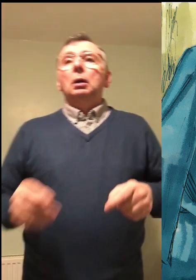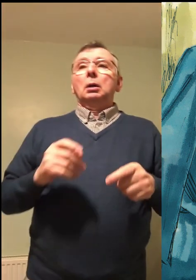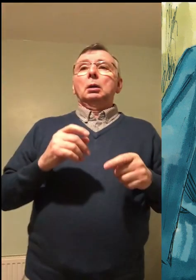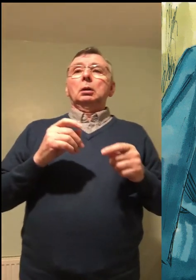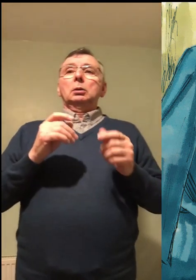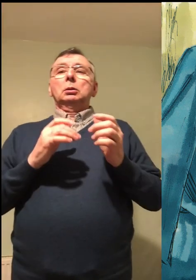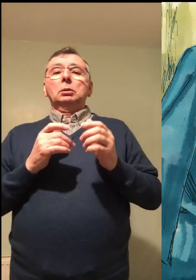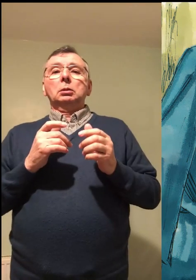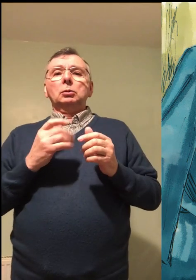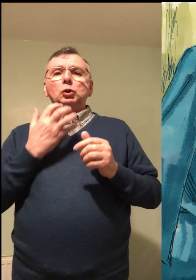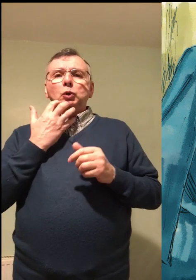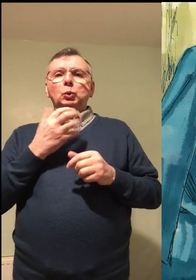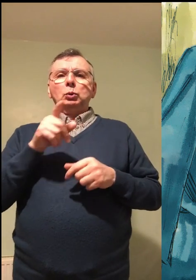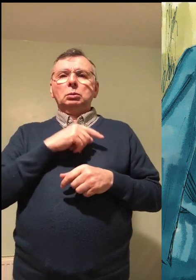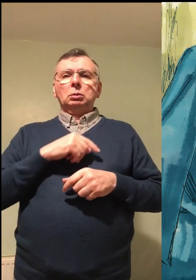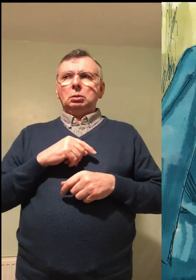Then the Jews said,